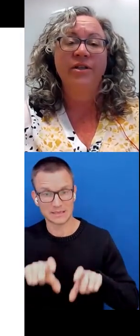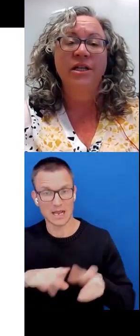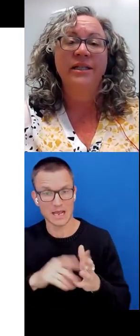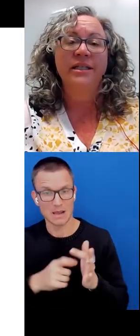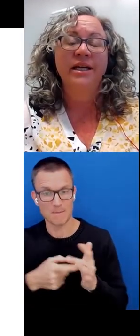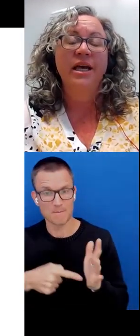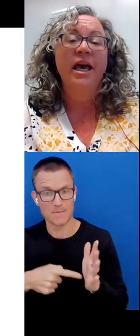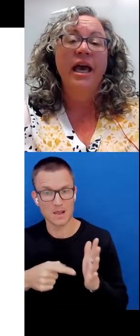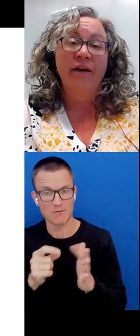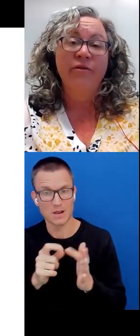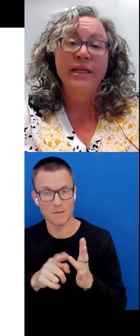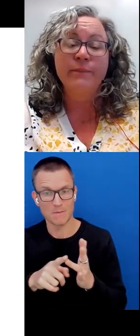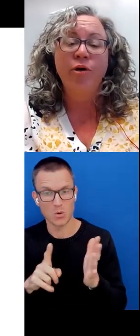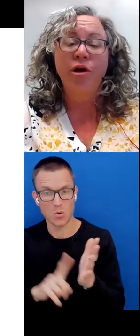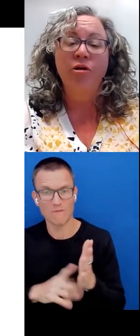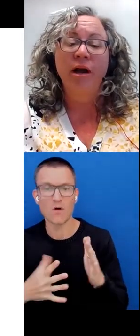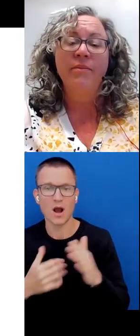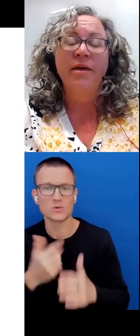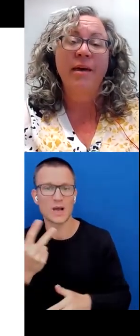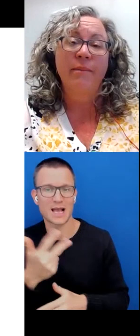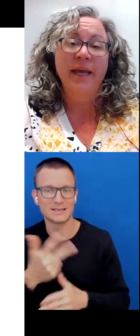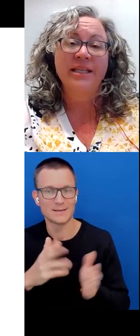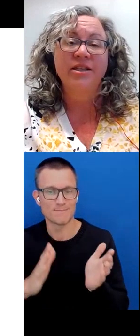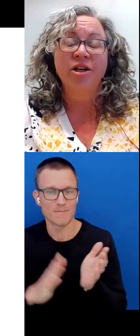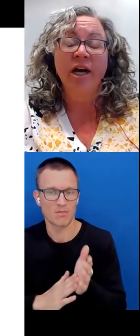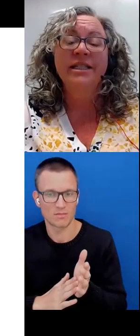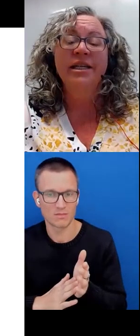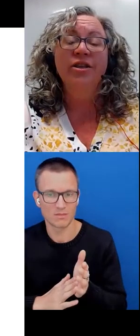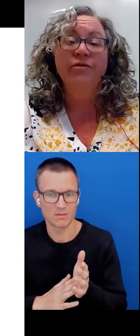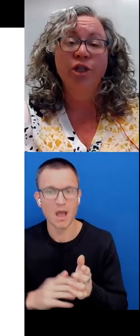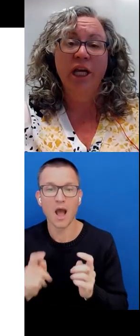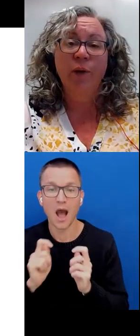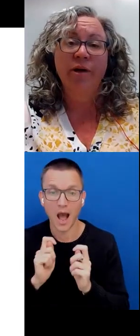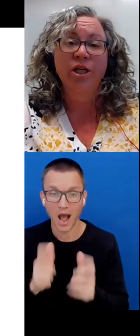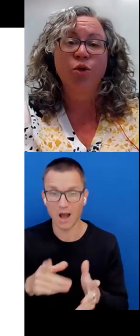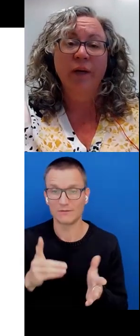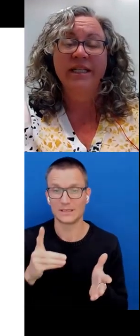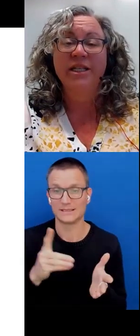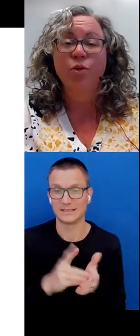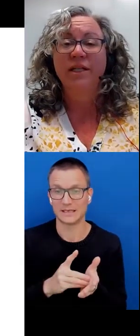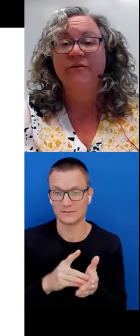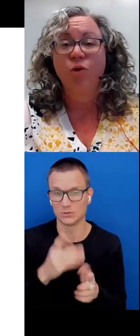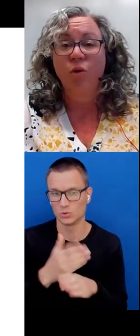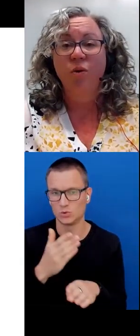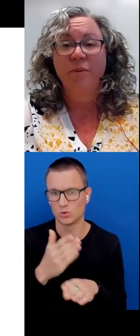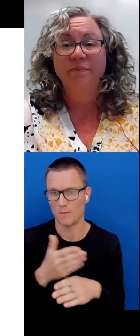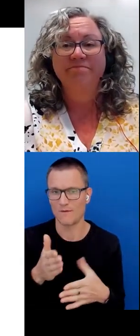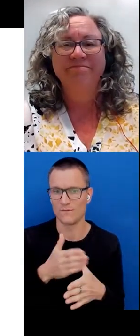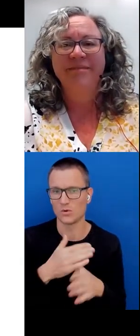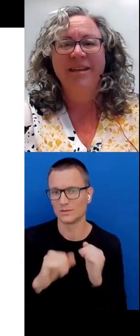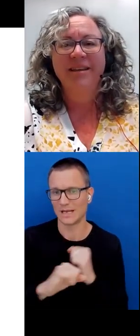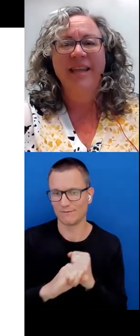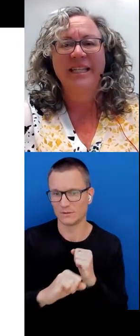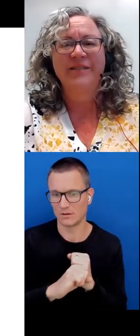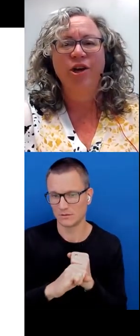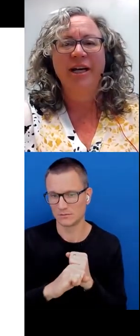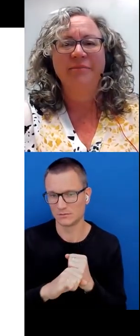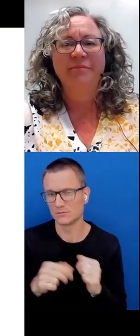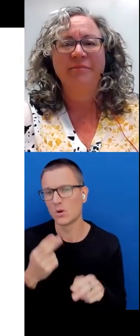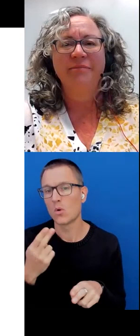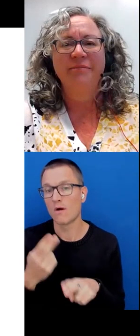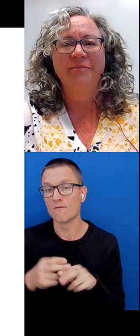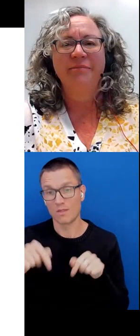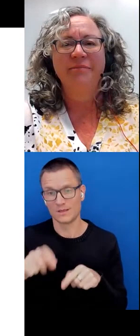first advertised. And for this program, that means the 19th of January 2024. Thanks,